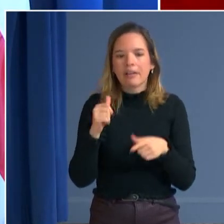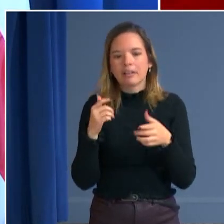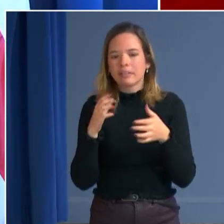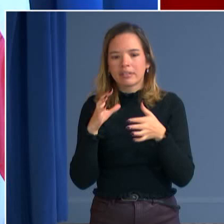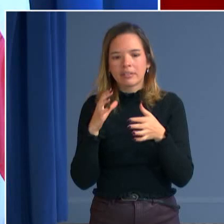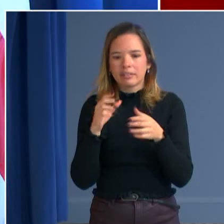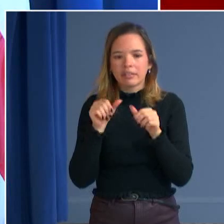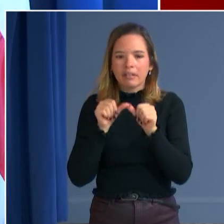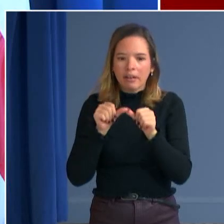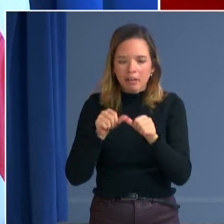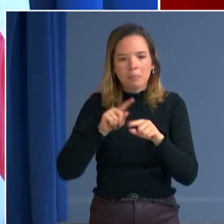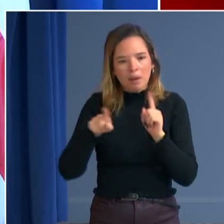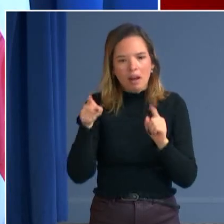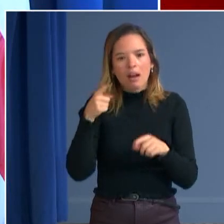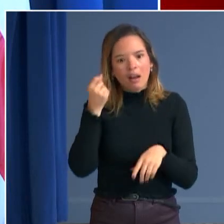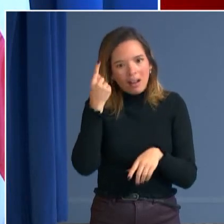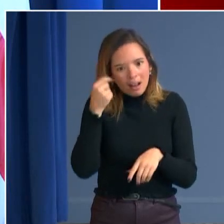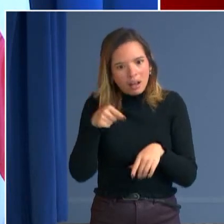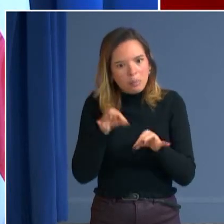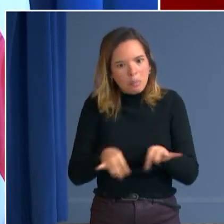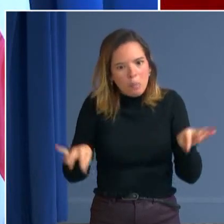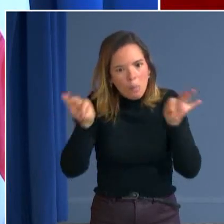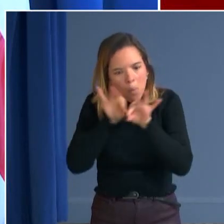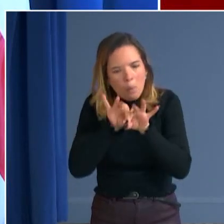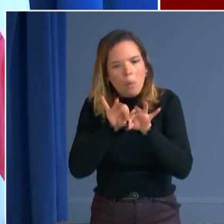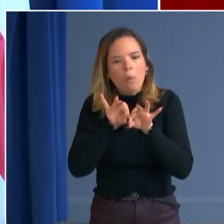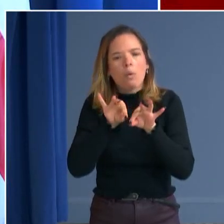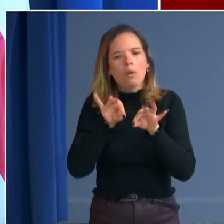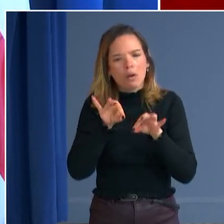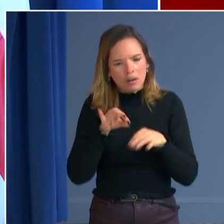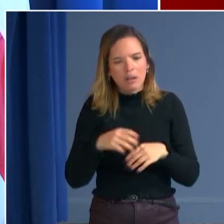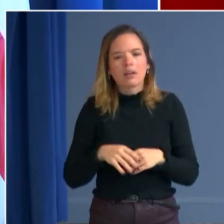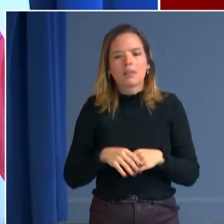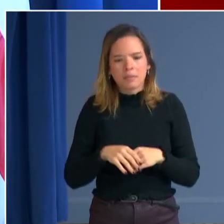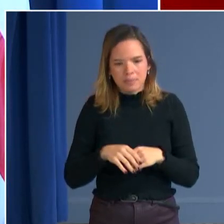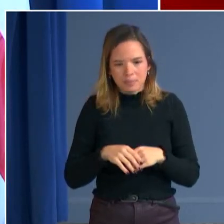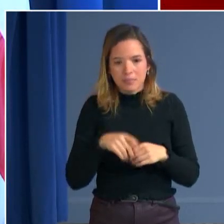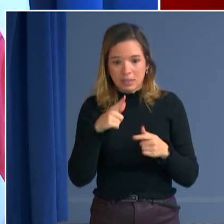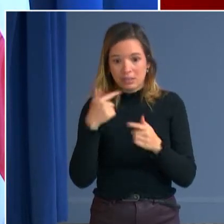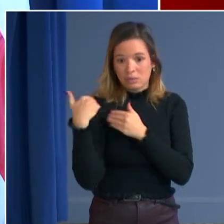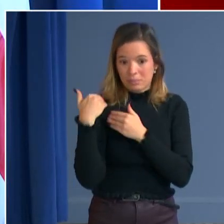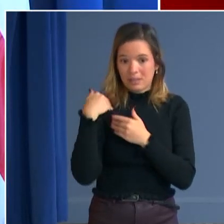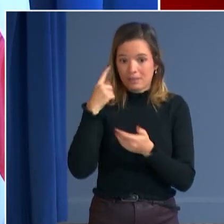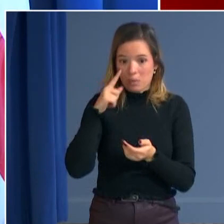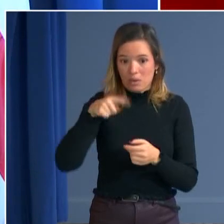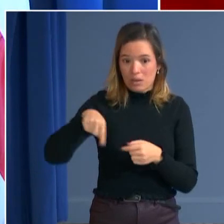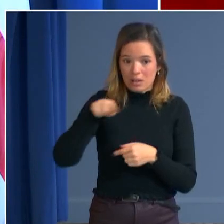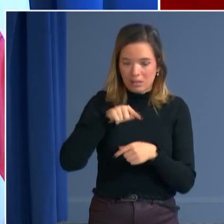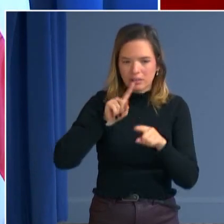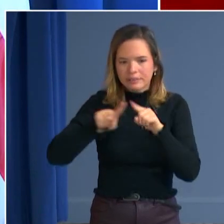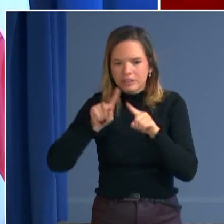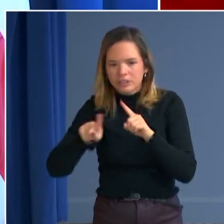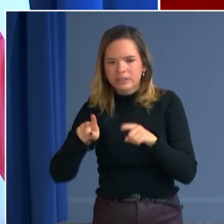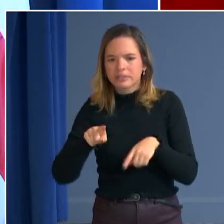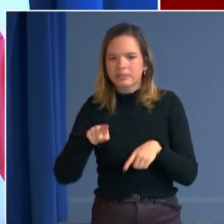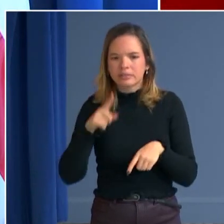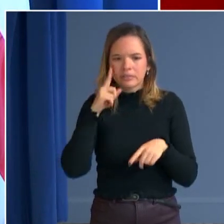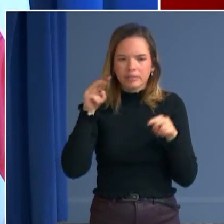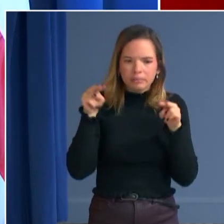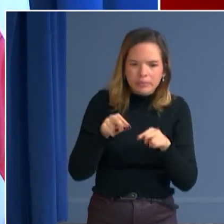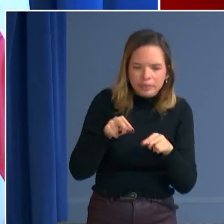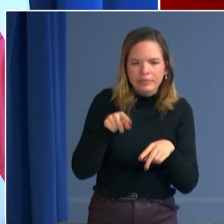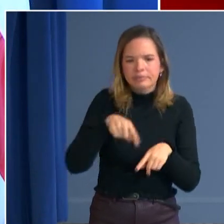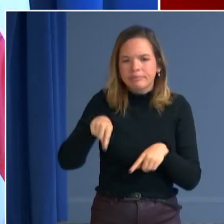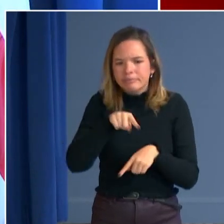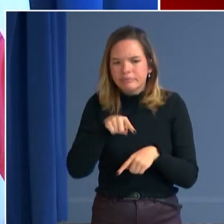And when we talk about accountability, you know, people move differently in that space, but that is an important piece of this, you know, when violent criminals